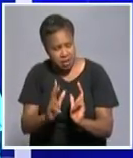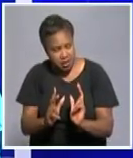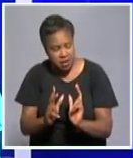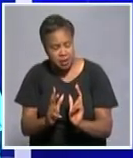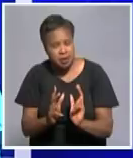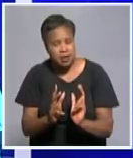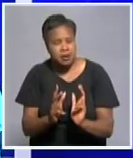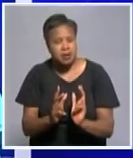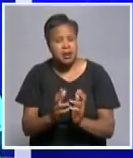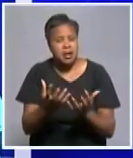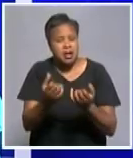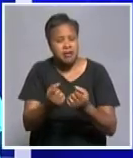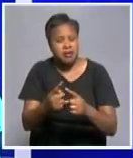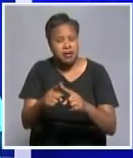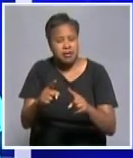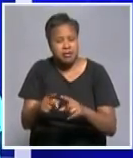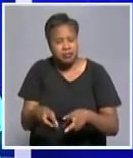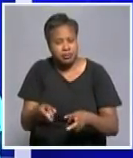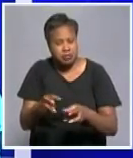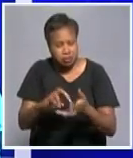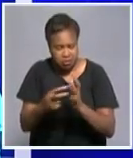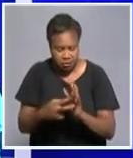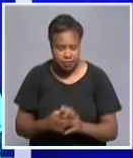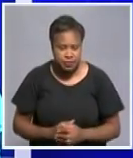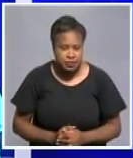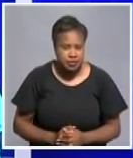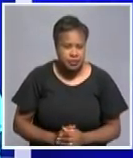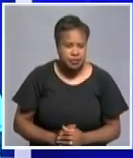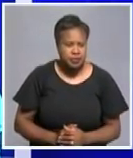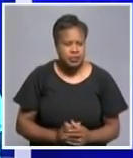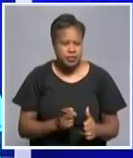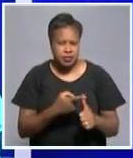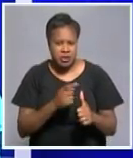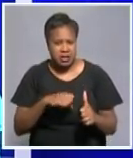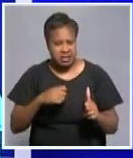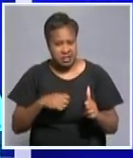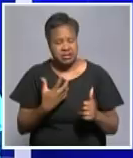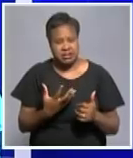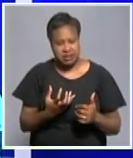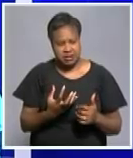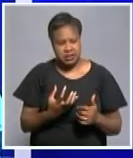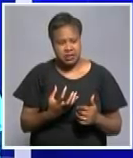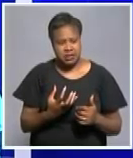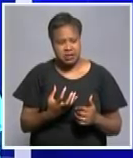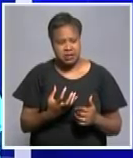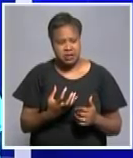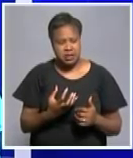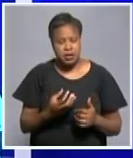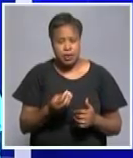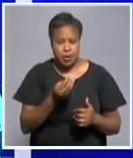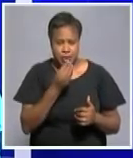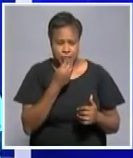got different meaning. You will find a patient that needs to have a